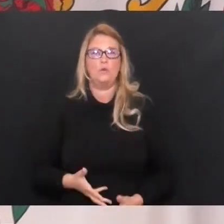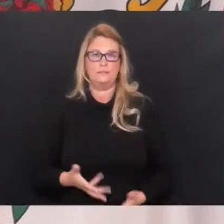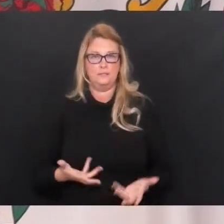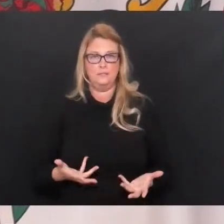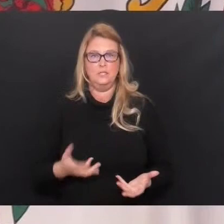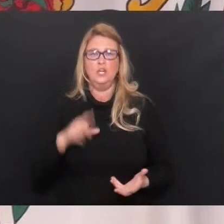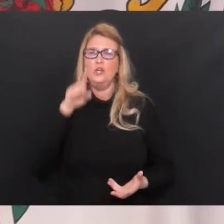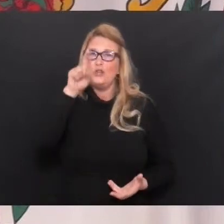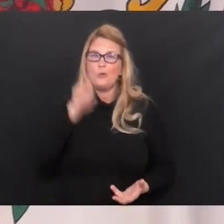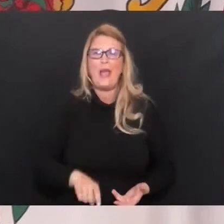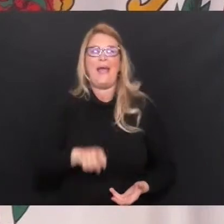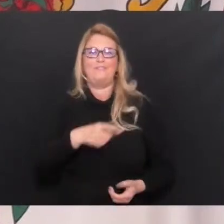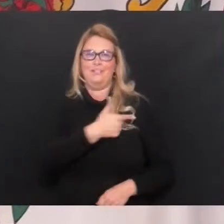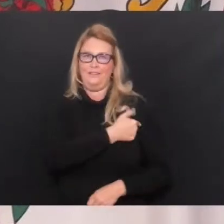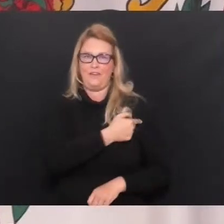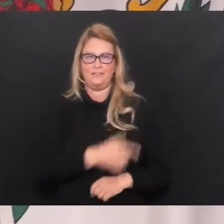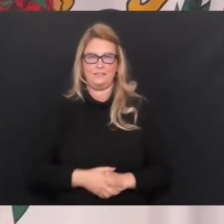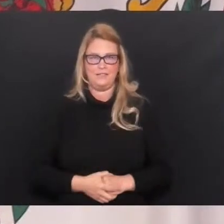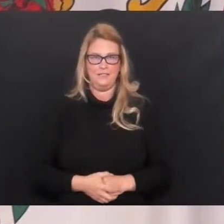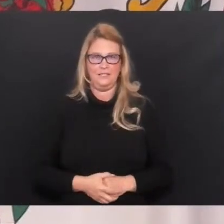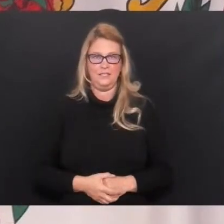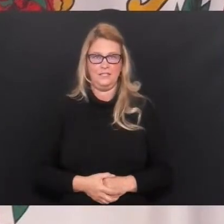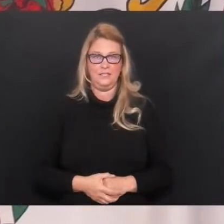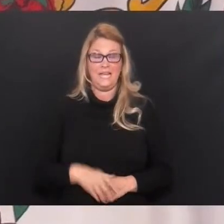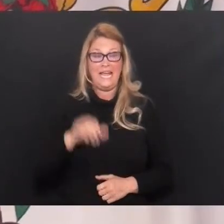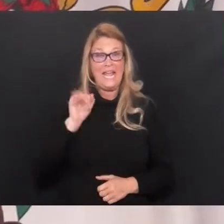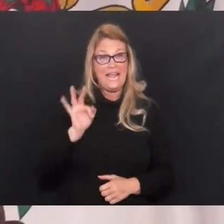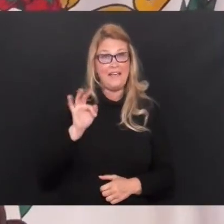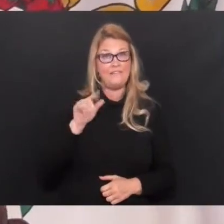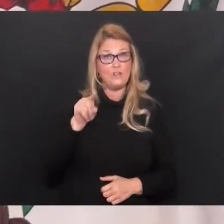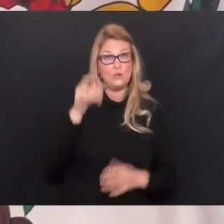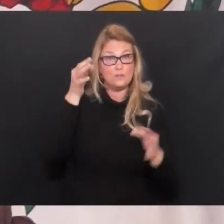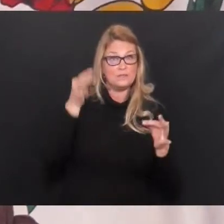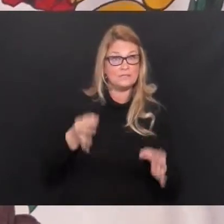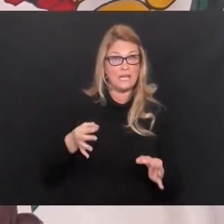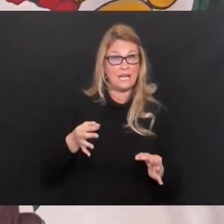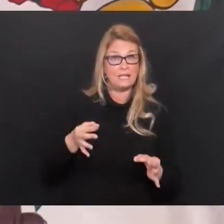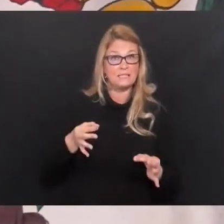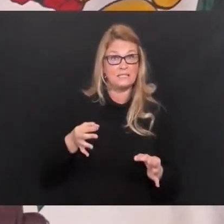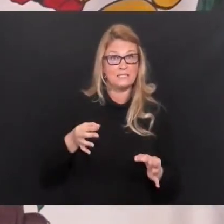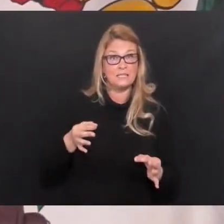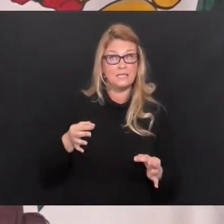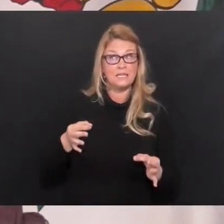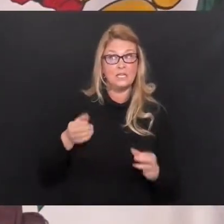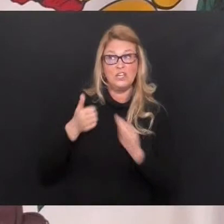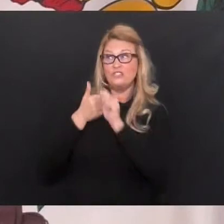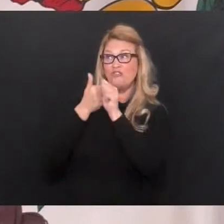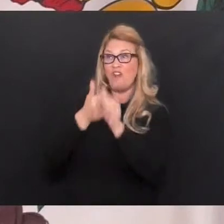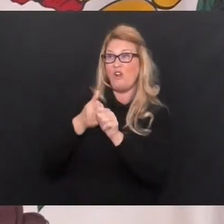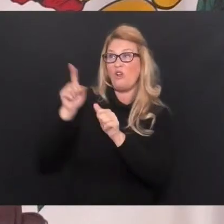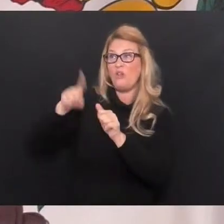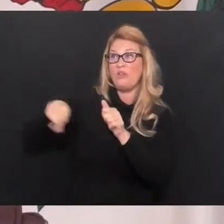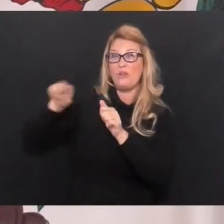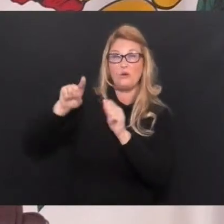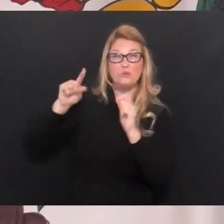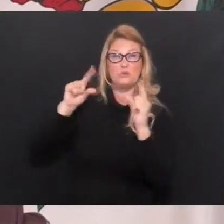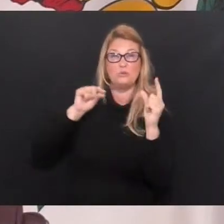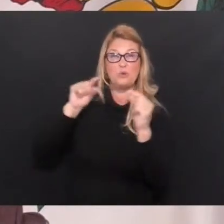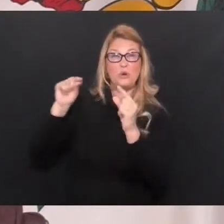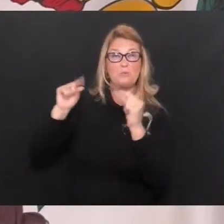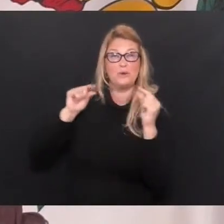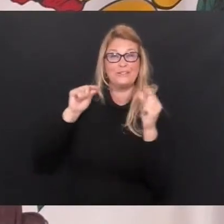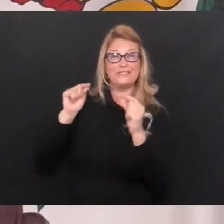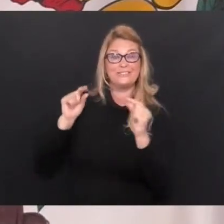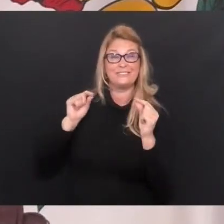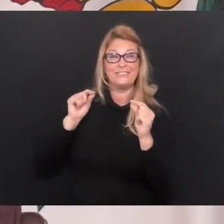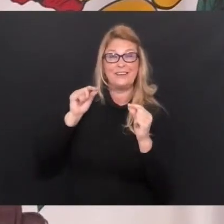get vaccinated. If you choose to listen to this garbage, just like this